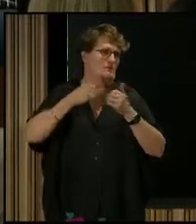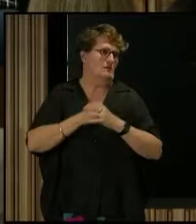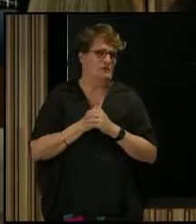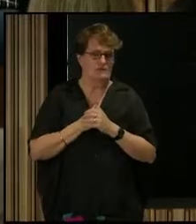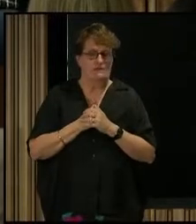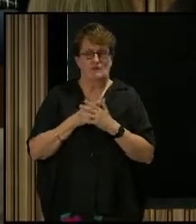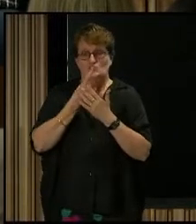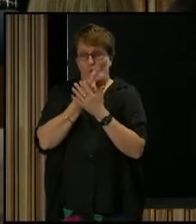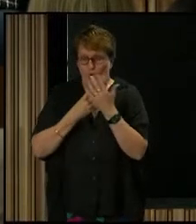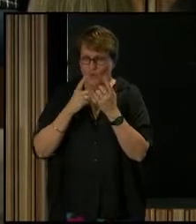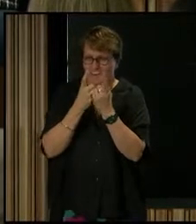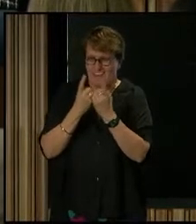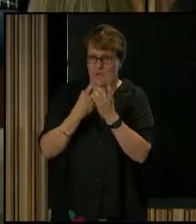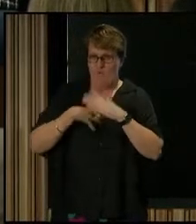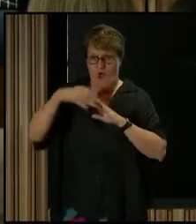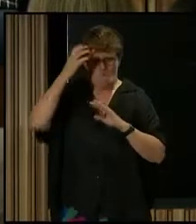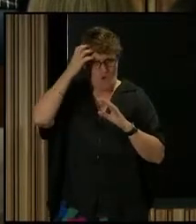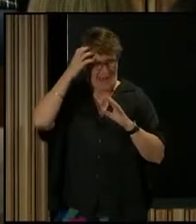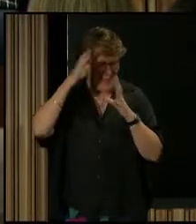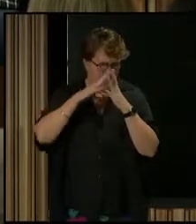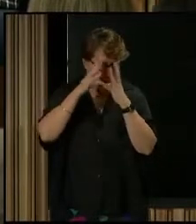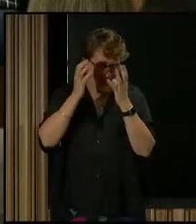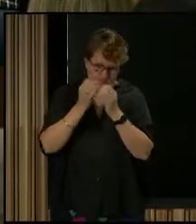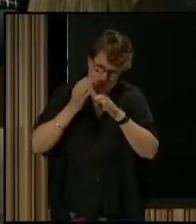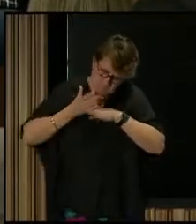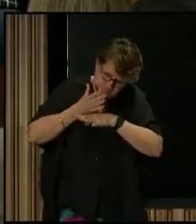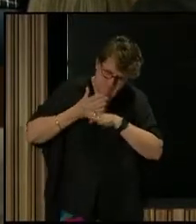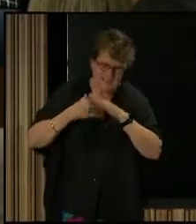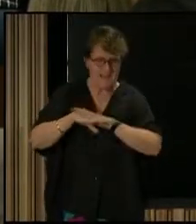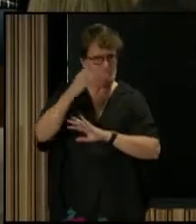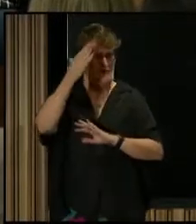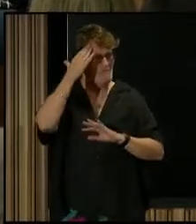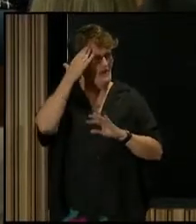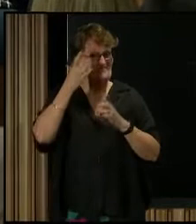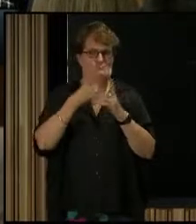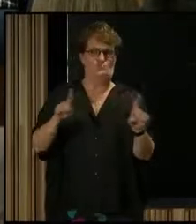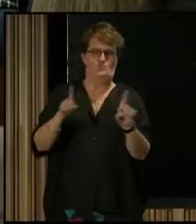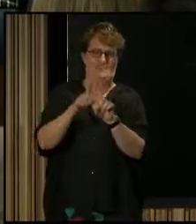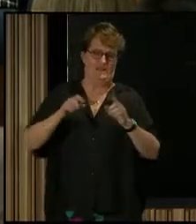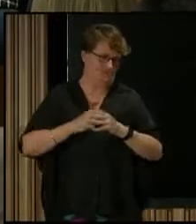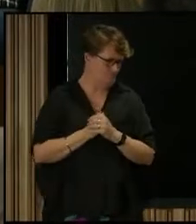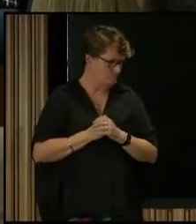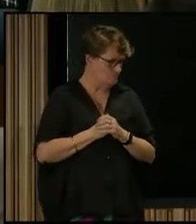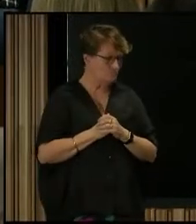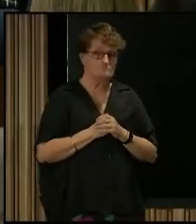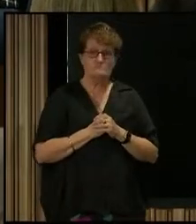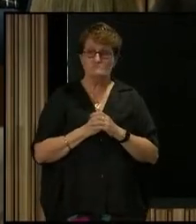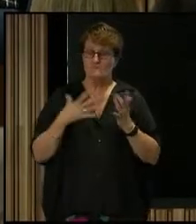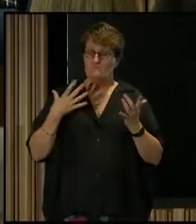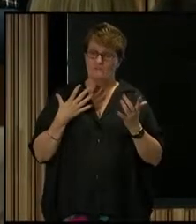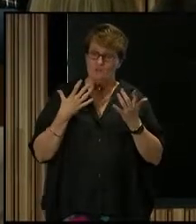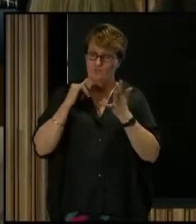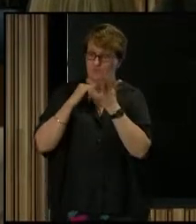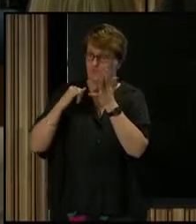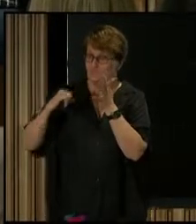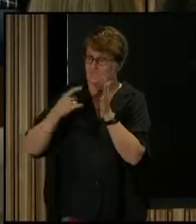only thing that my brain, it's like it put all its resources into that. And that's all we think about. Amazing. But you found a way to use it. What